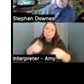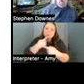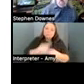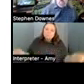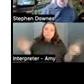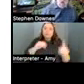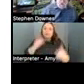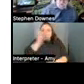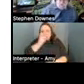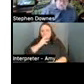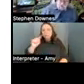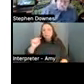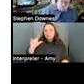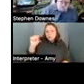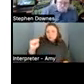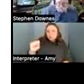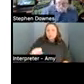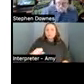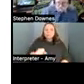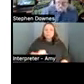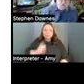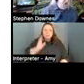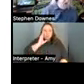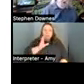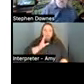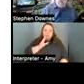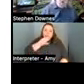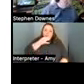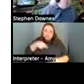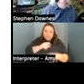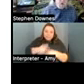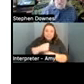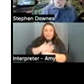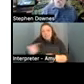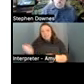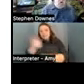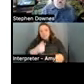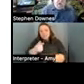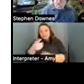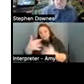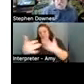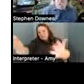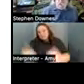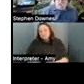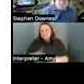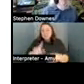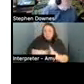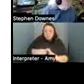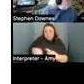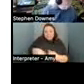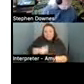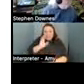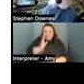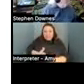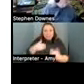tools uh coming through the rest of this year into next year into so on i don't know when it'll stop to be frank